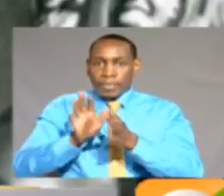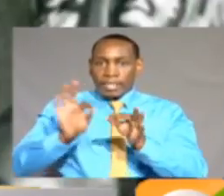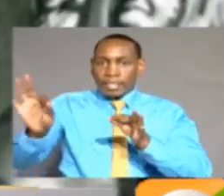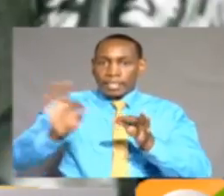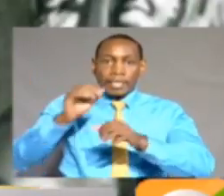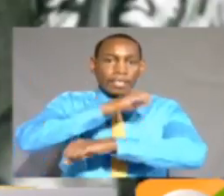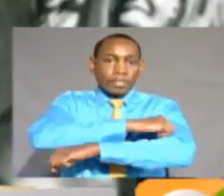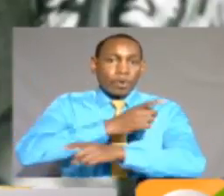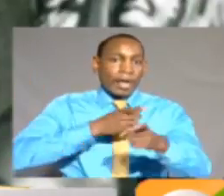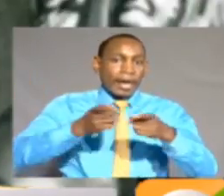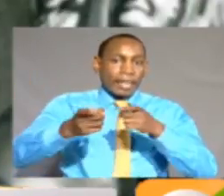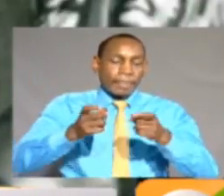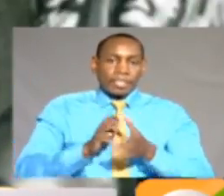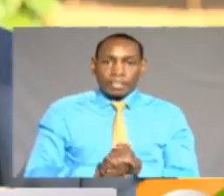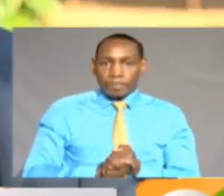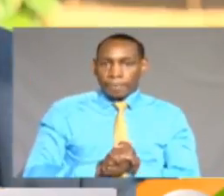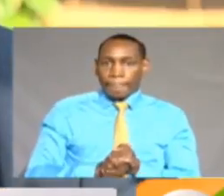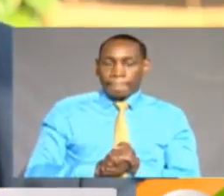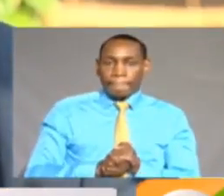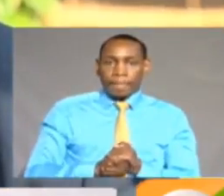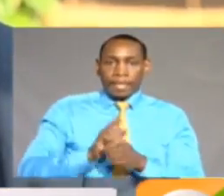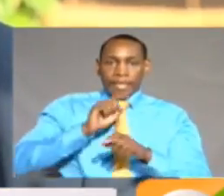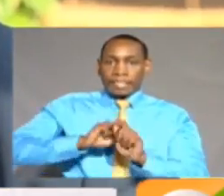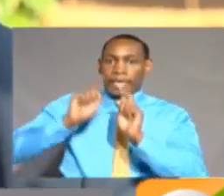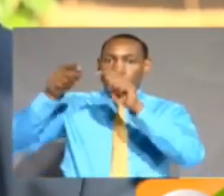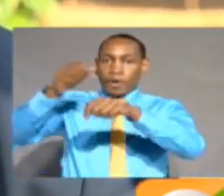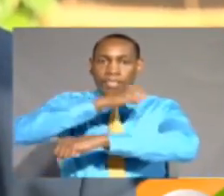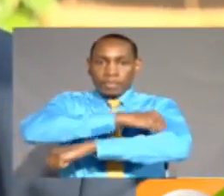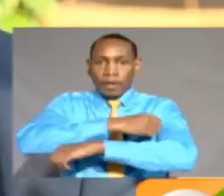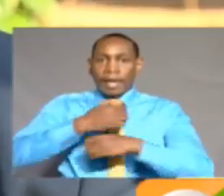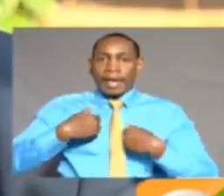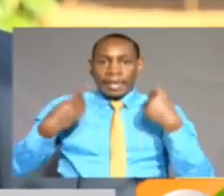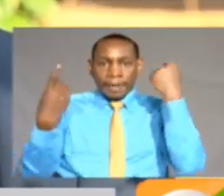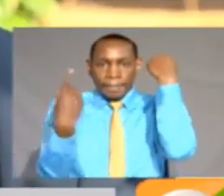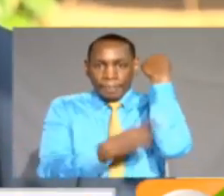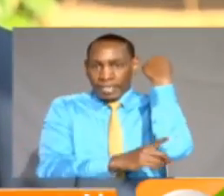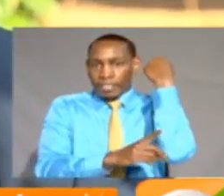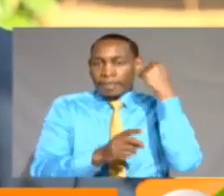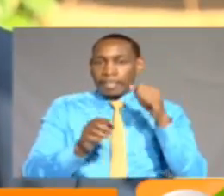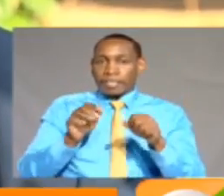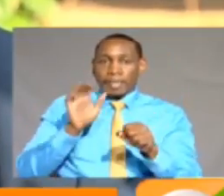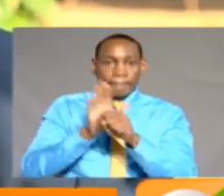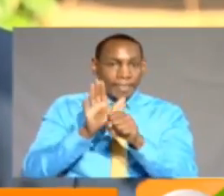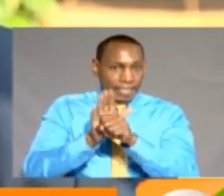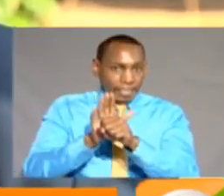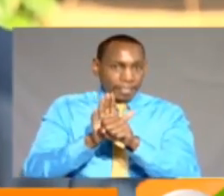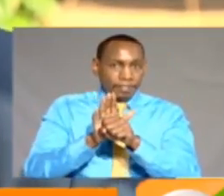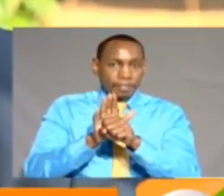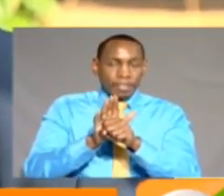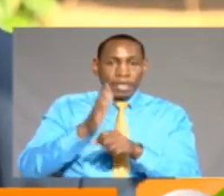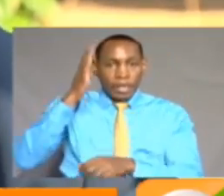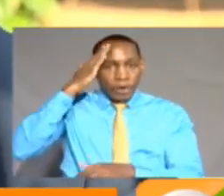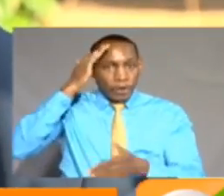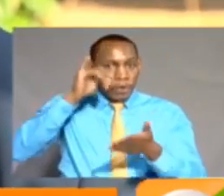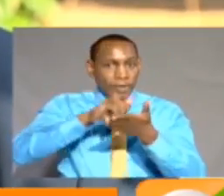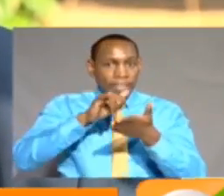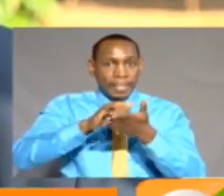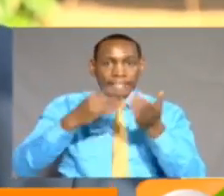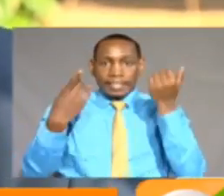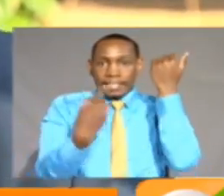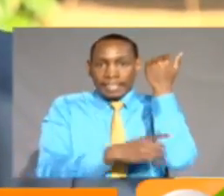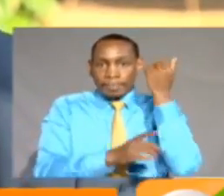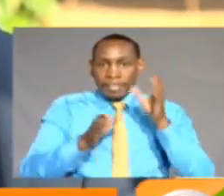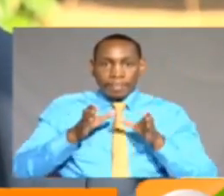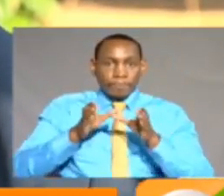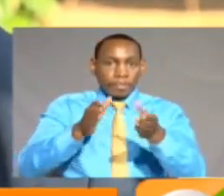school administration. When we went through school, there was a lot of corporal punishment, and therefore it was known that discipline would